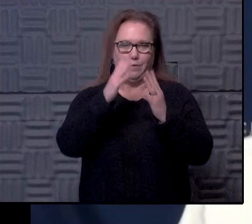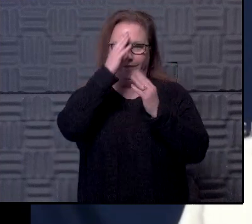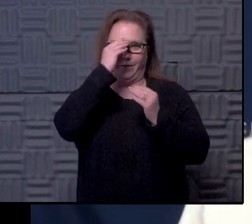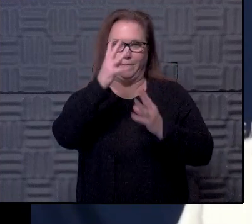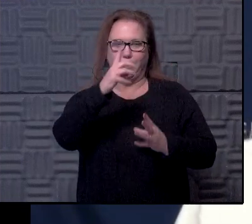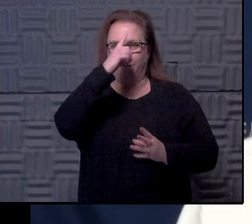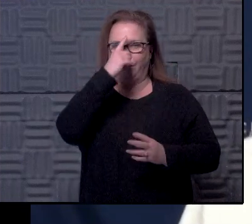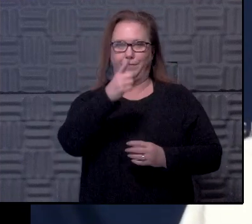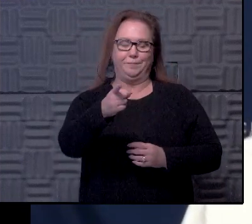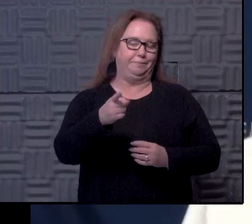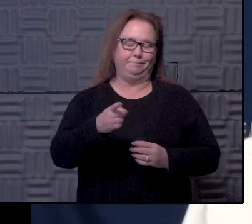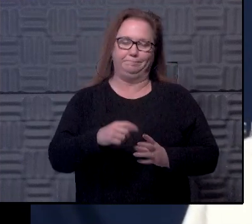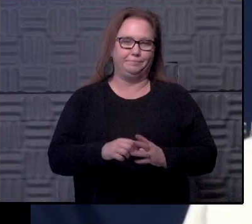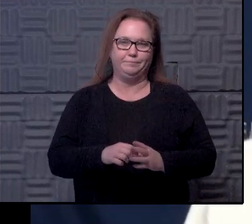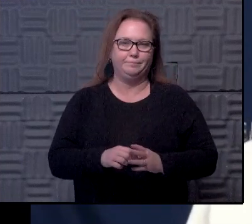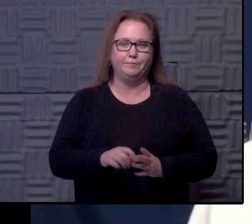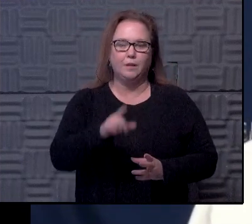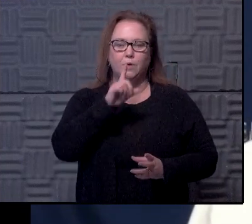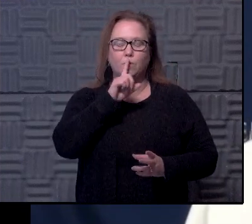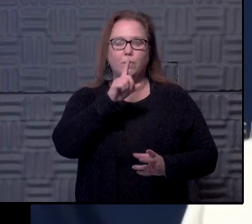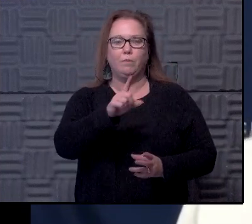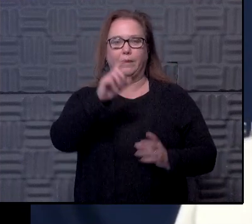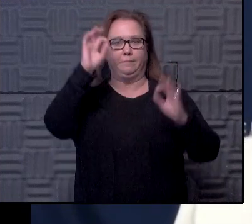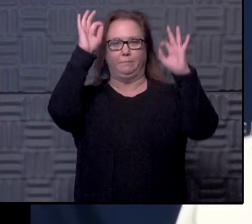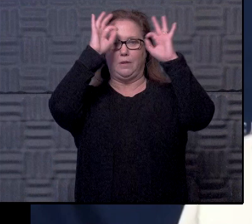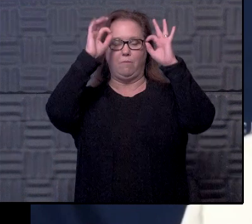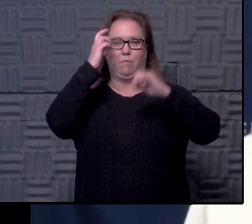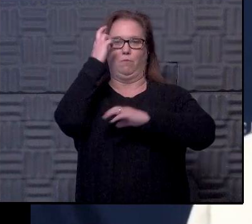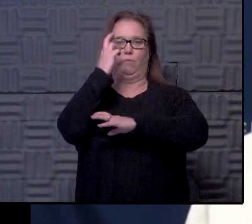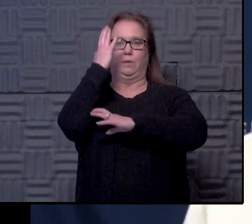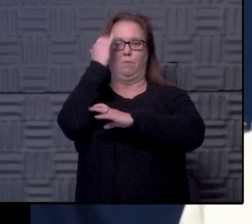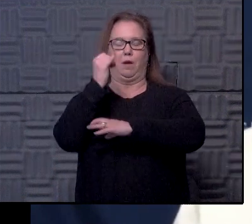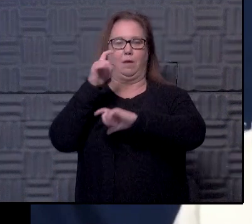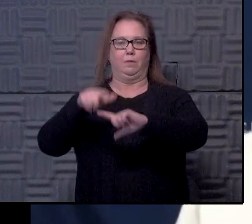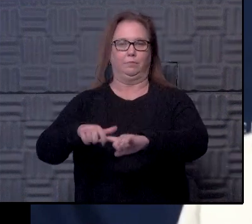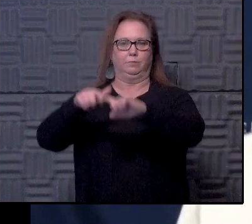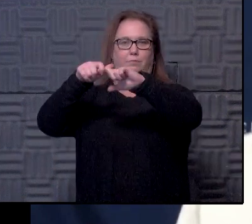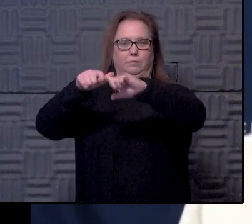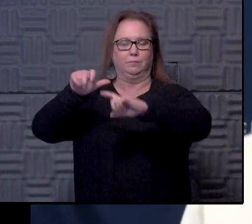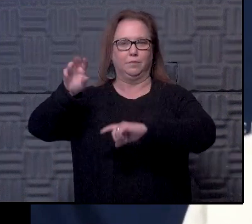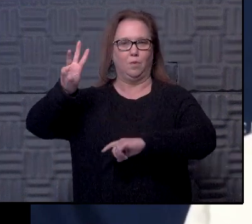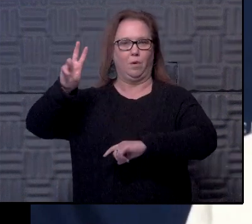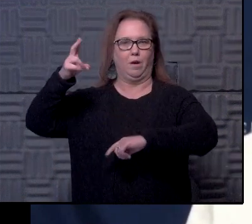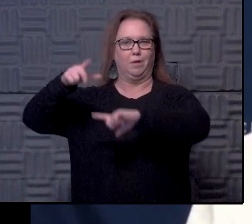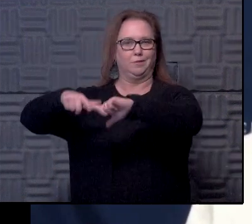information for you. I mean, we really don't know the reasons for all of this.